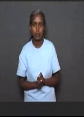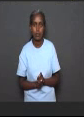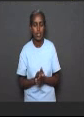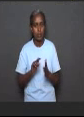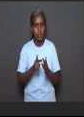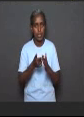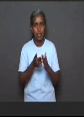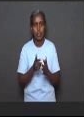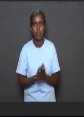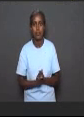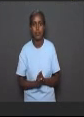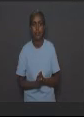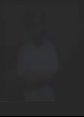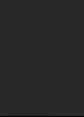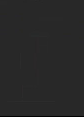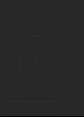Begin.